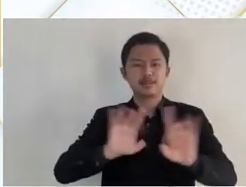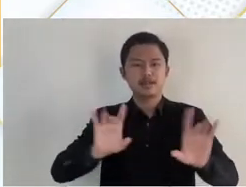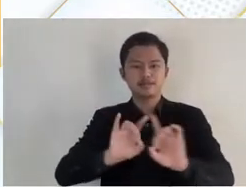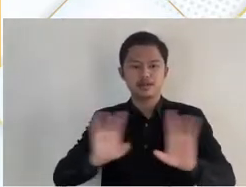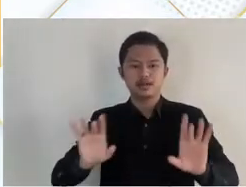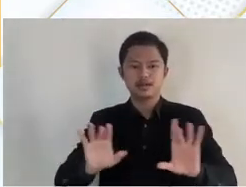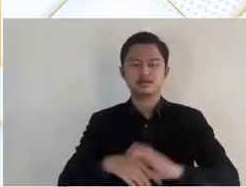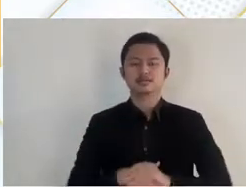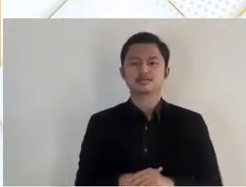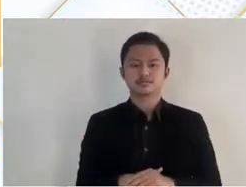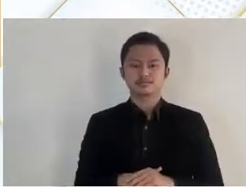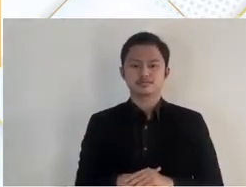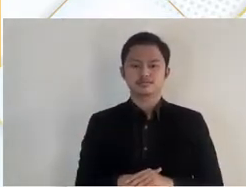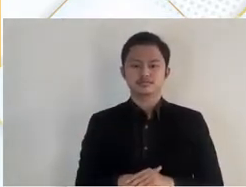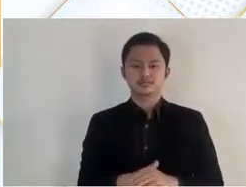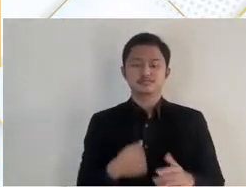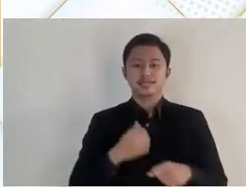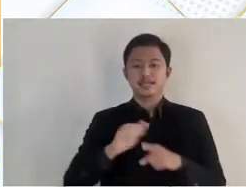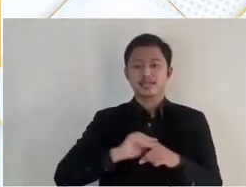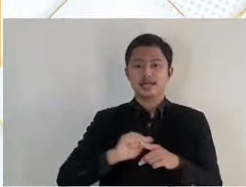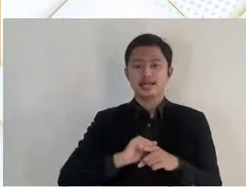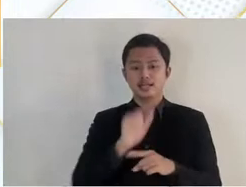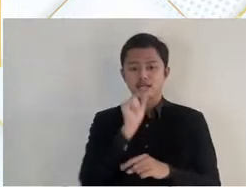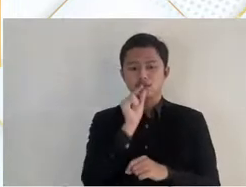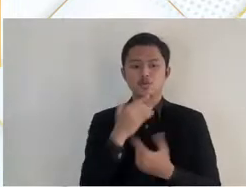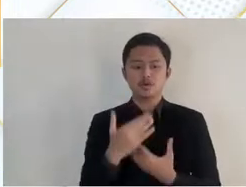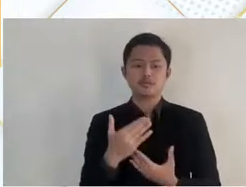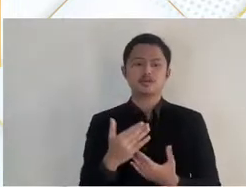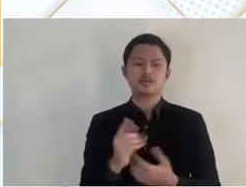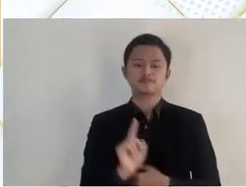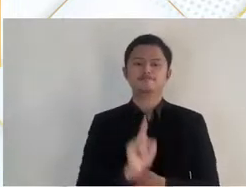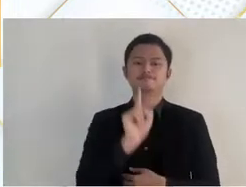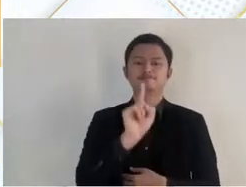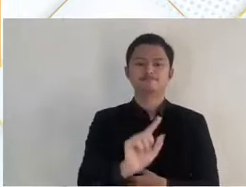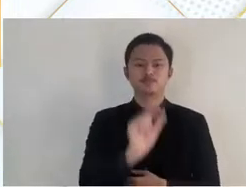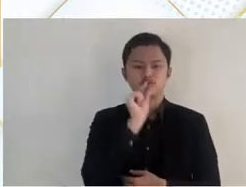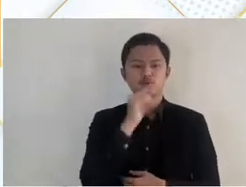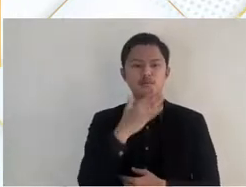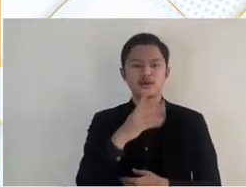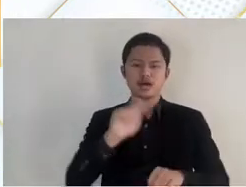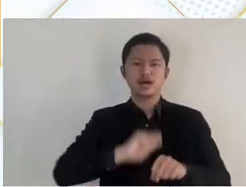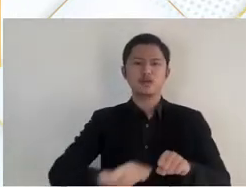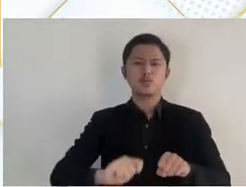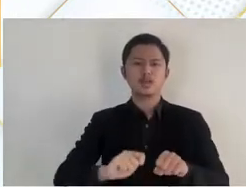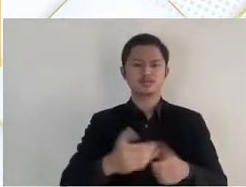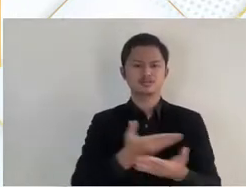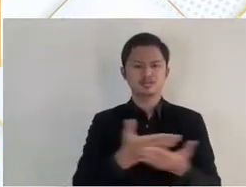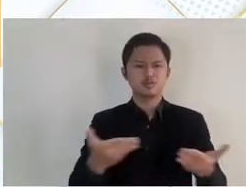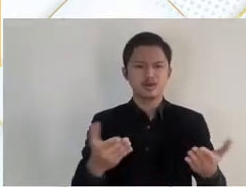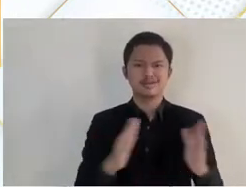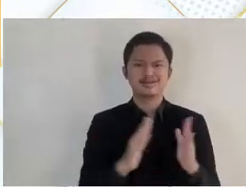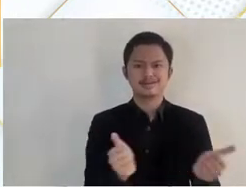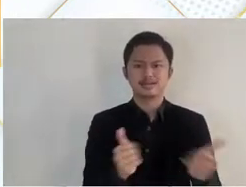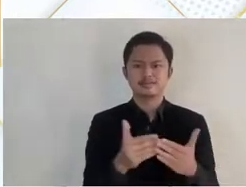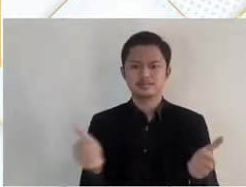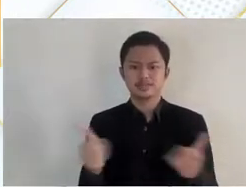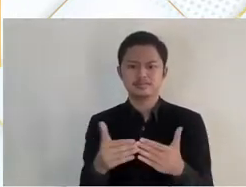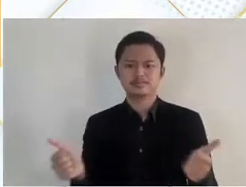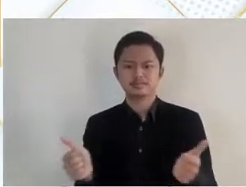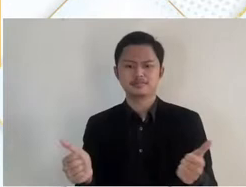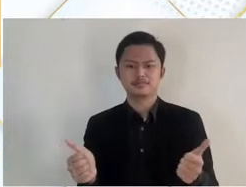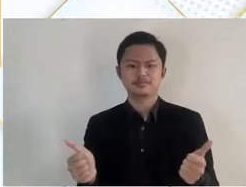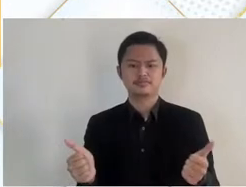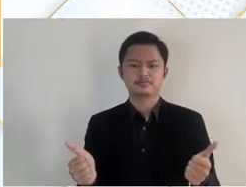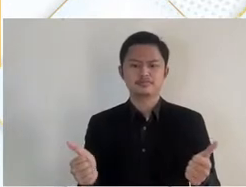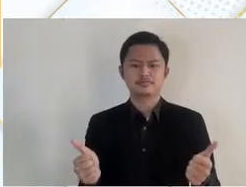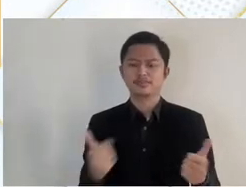training needs to develop and evolve rapidly in order to prepare you for situations such as human rights